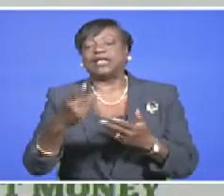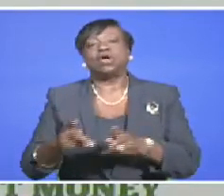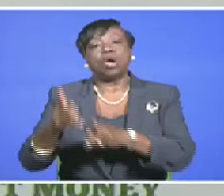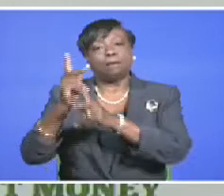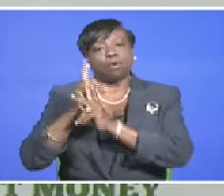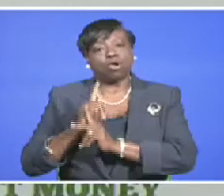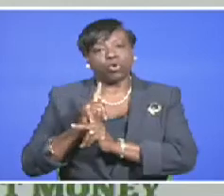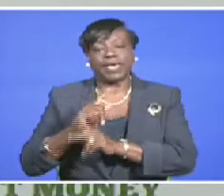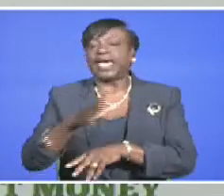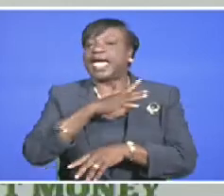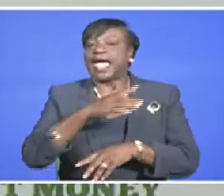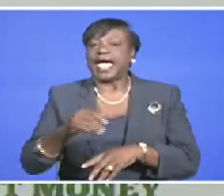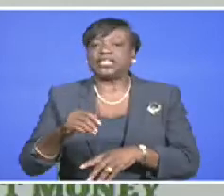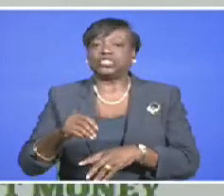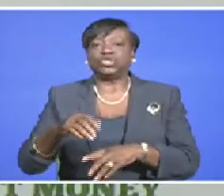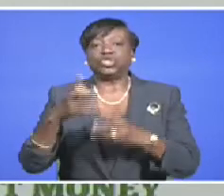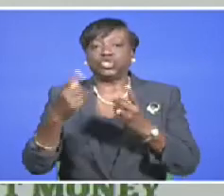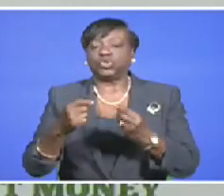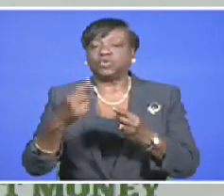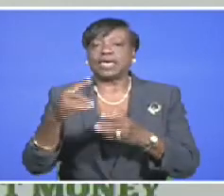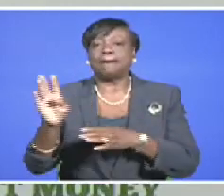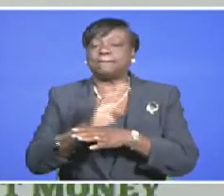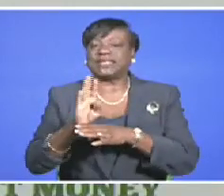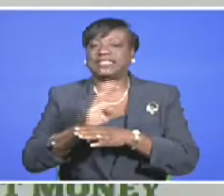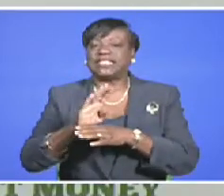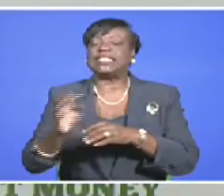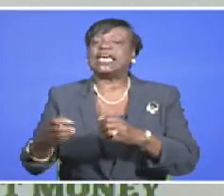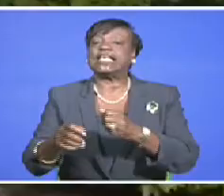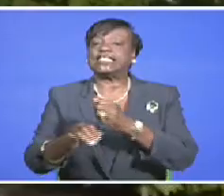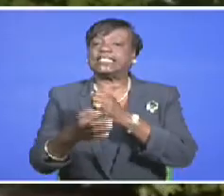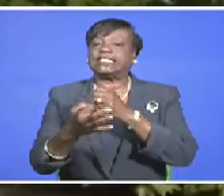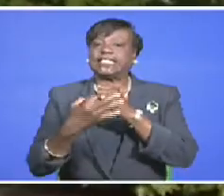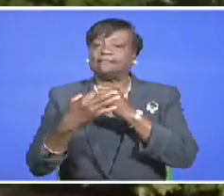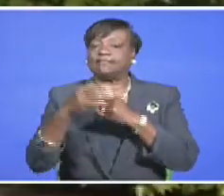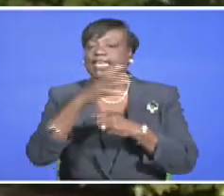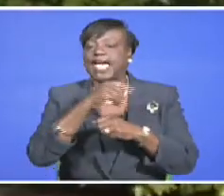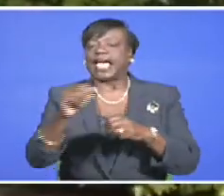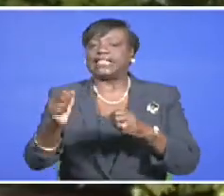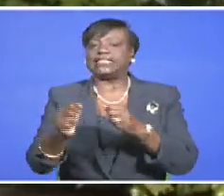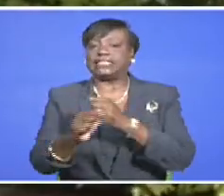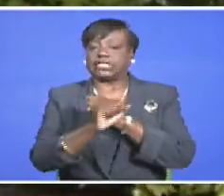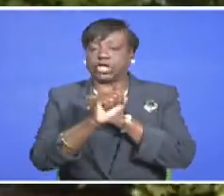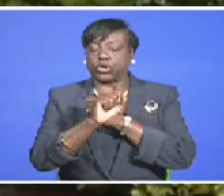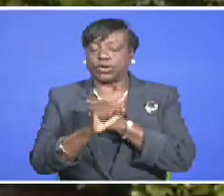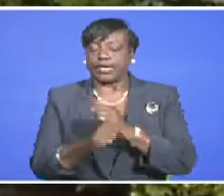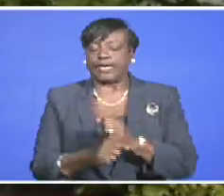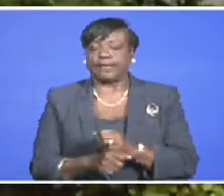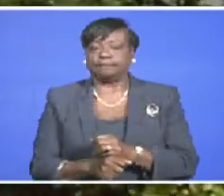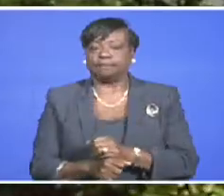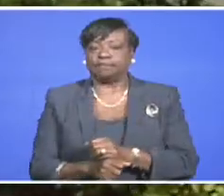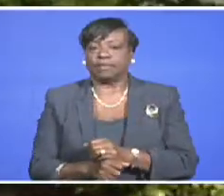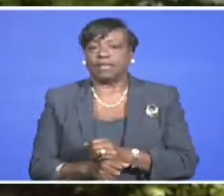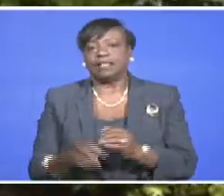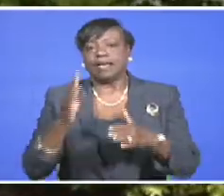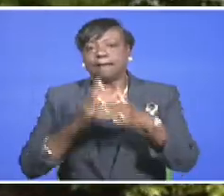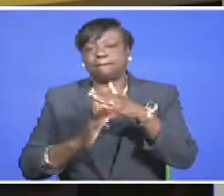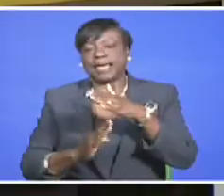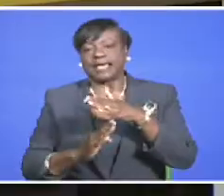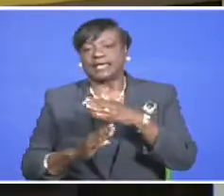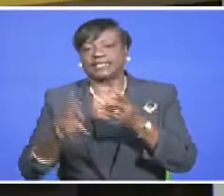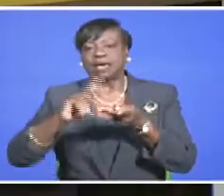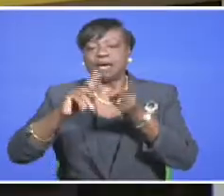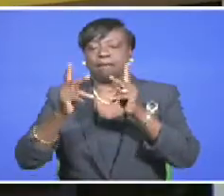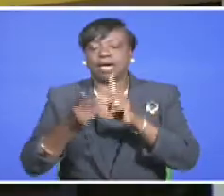affairs safely and securely, especially in the digital world. The Central Bank has partnered with Clearing